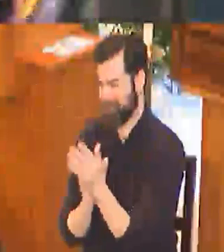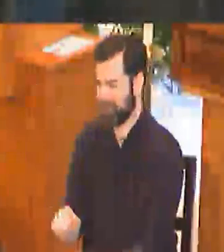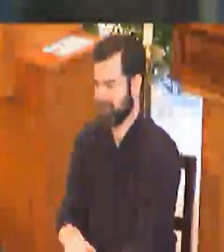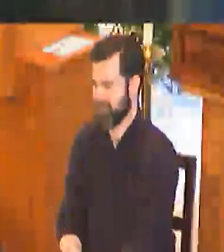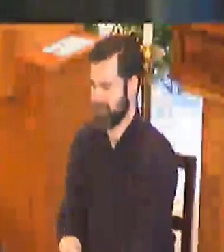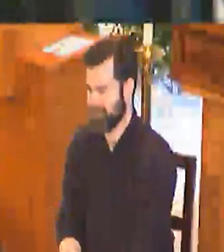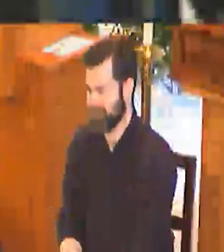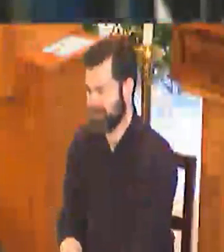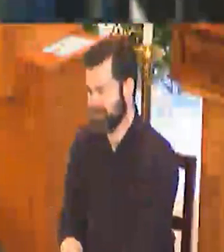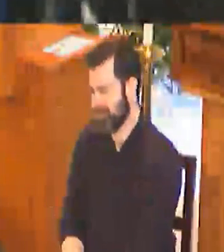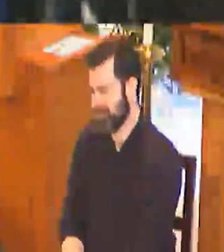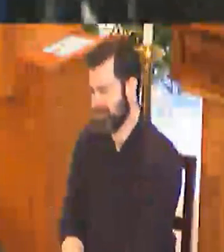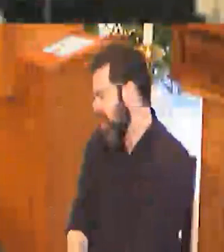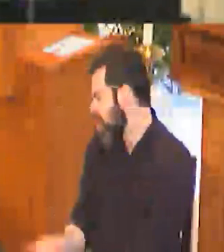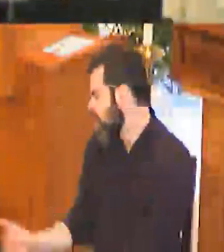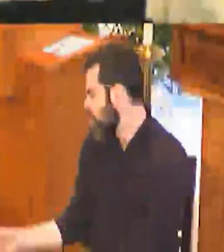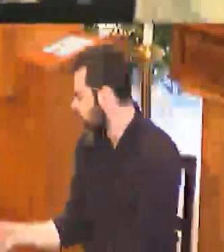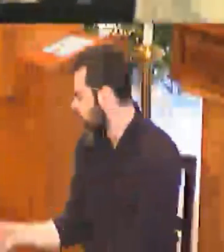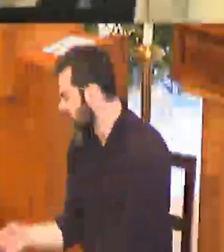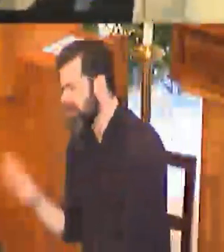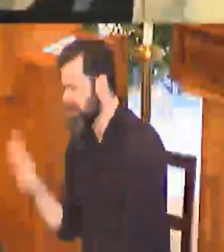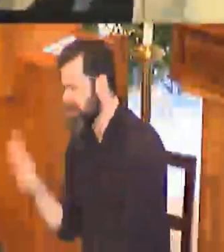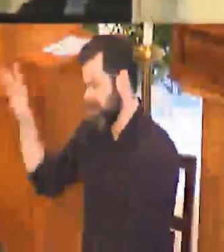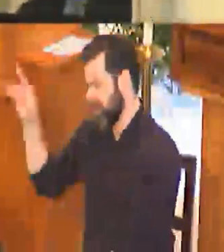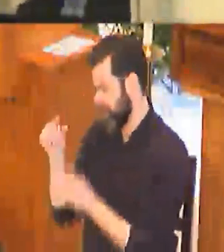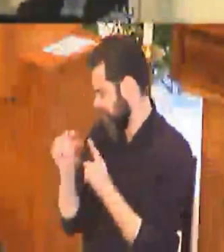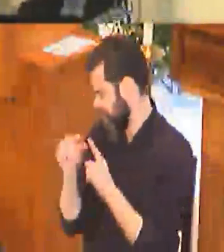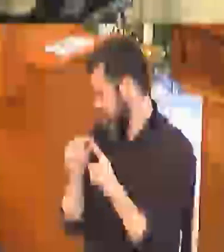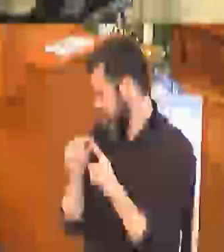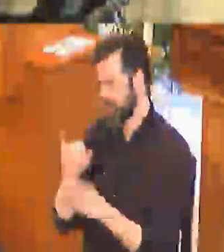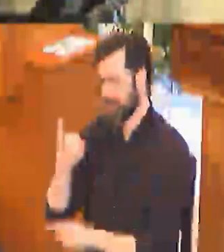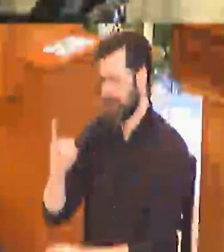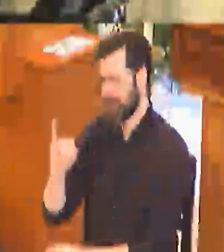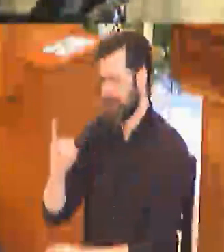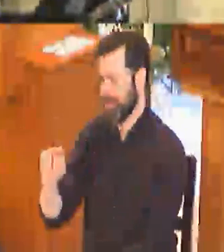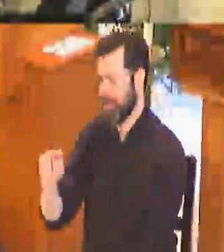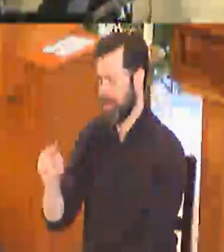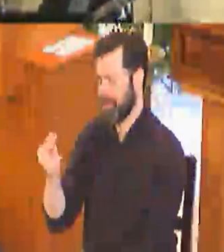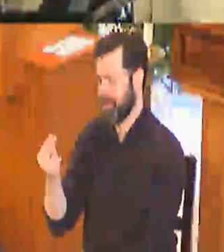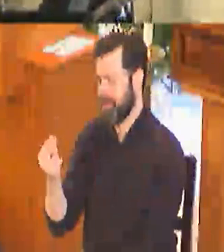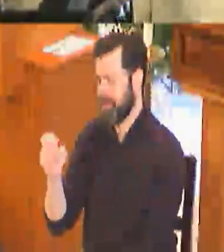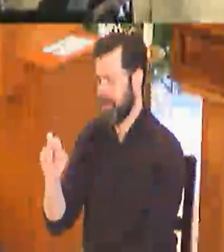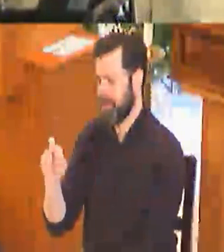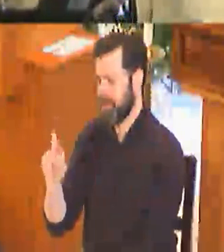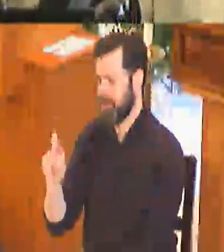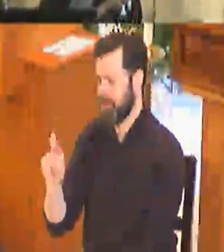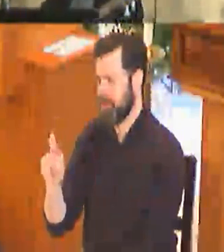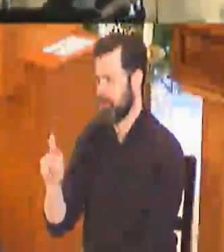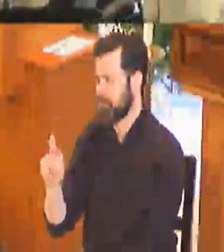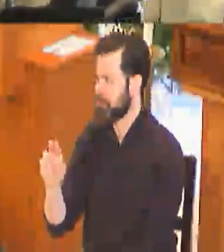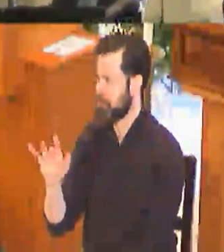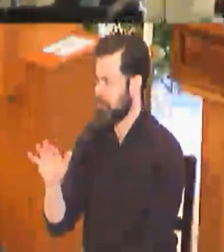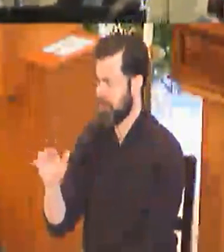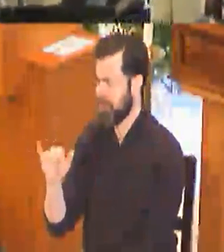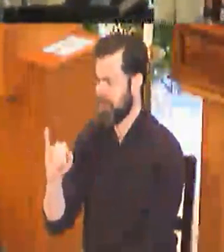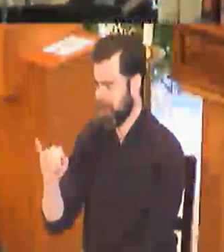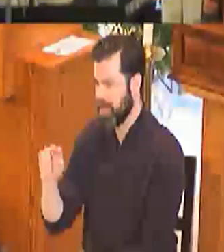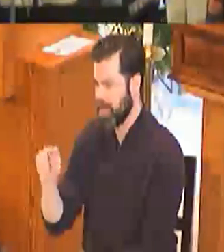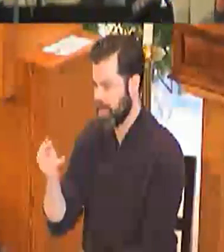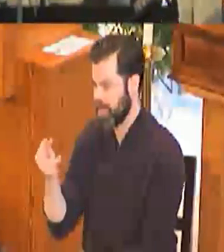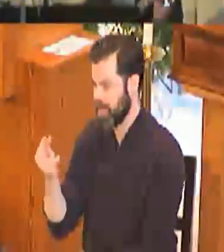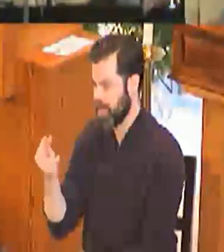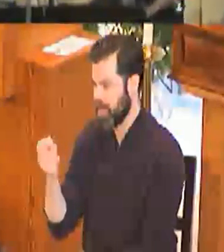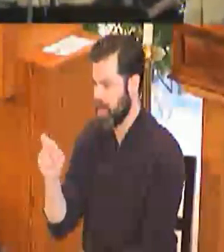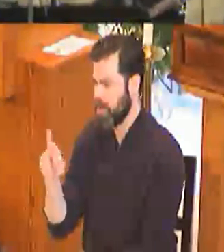your inheritance. Those seeds have been planted, so we know those seeds are growing. I look forward to seeing where your